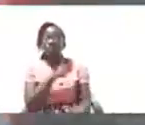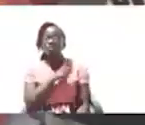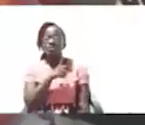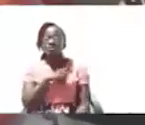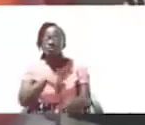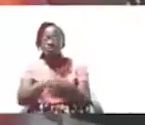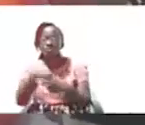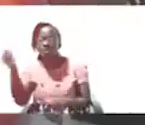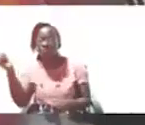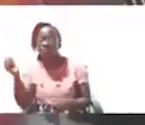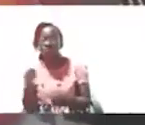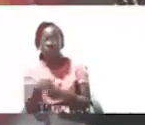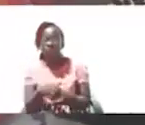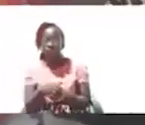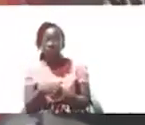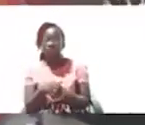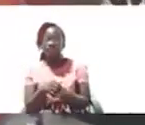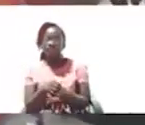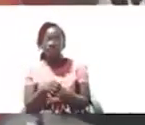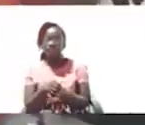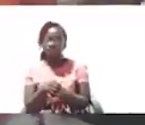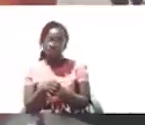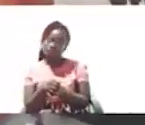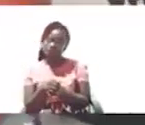Lazarus! Come out!